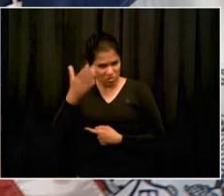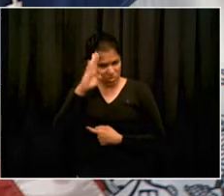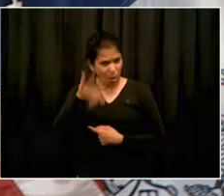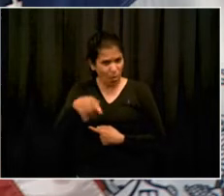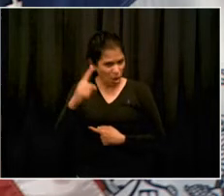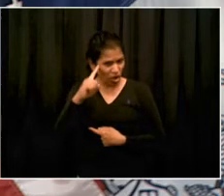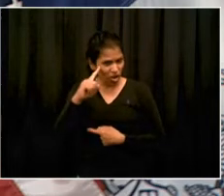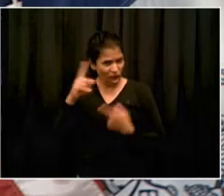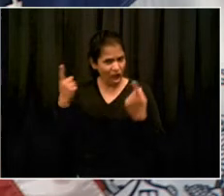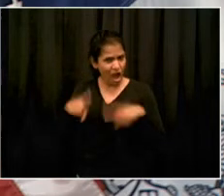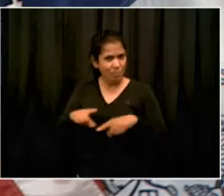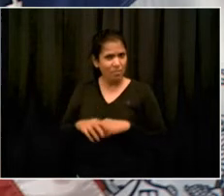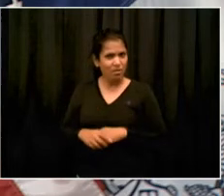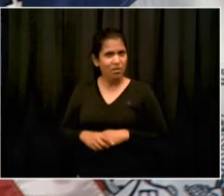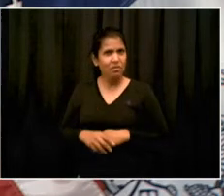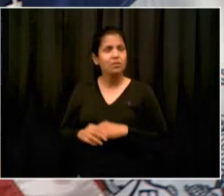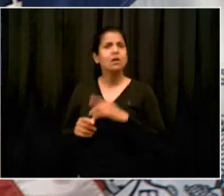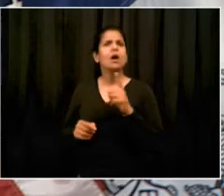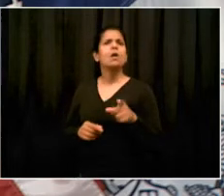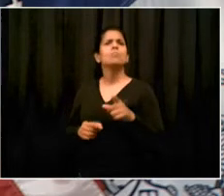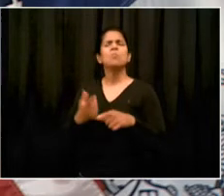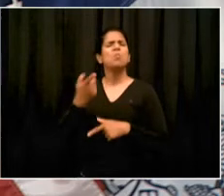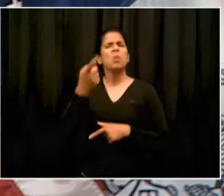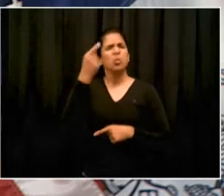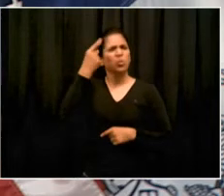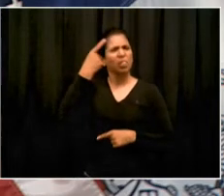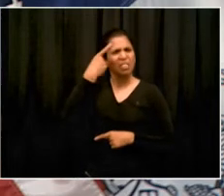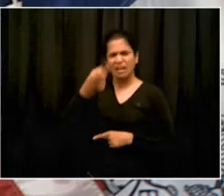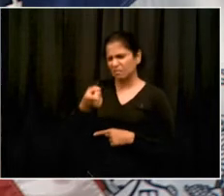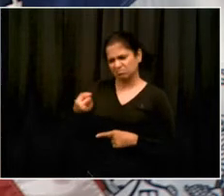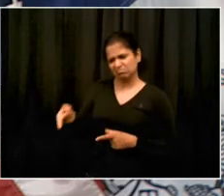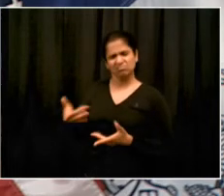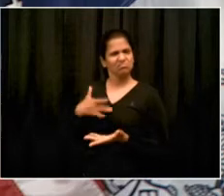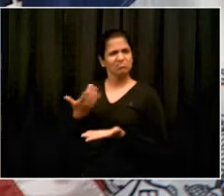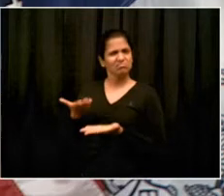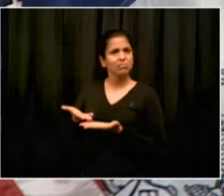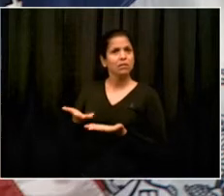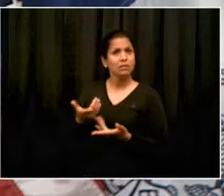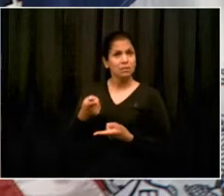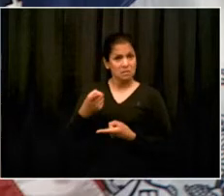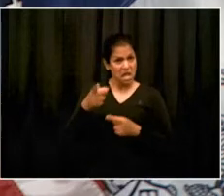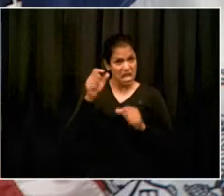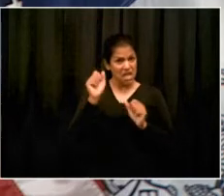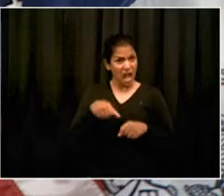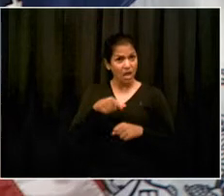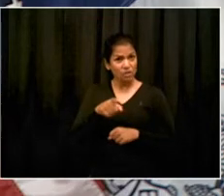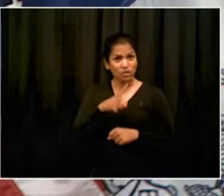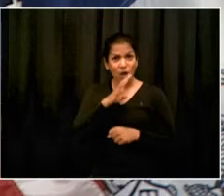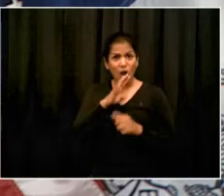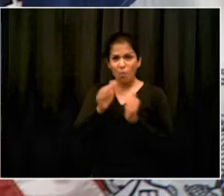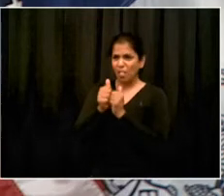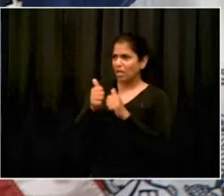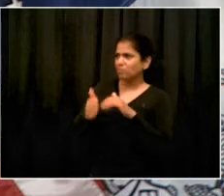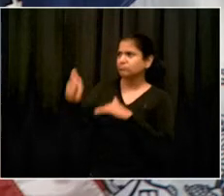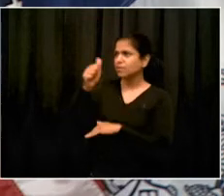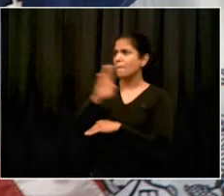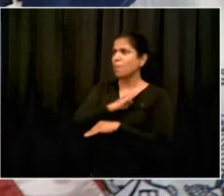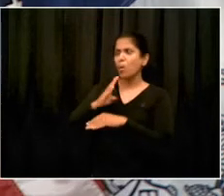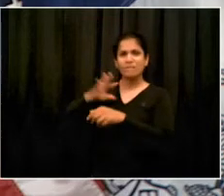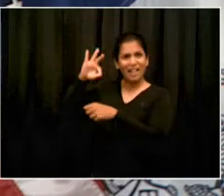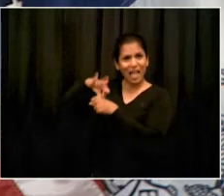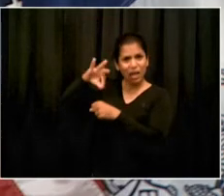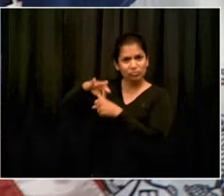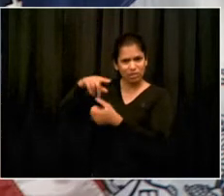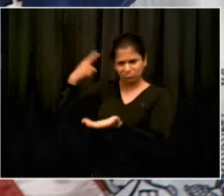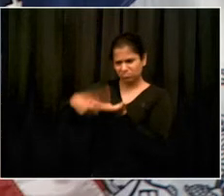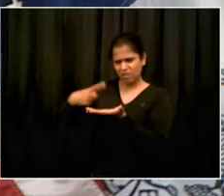Have you talked to the Board of Elections about this? And are you concerned about this feeding into a narrative that would sow distrust